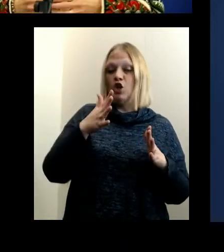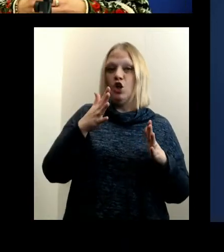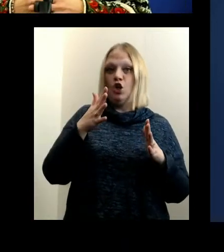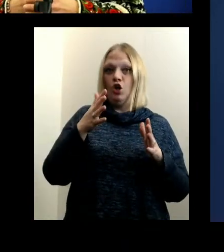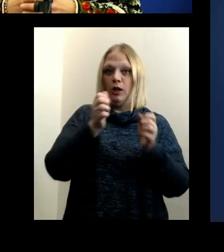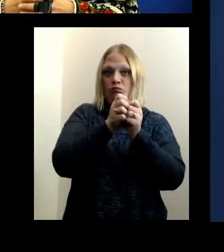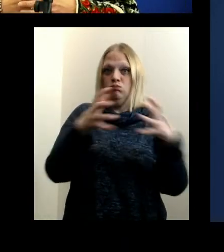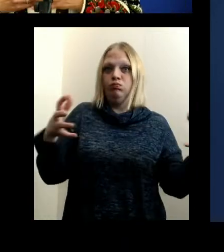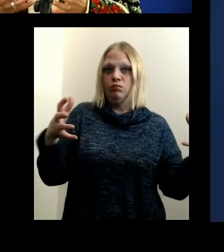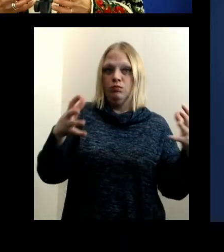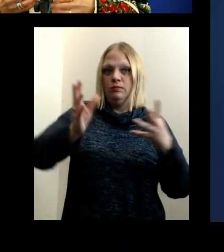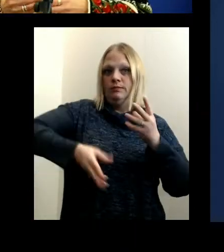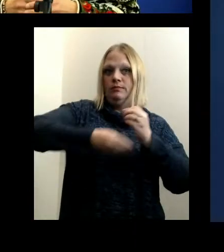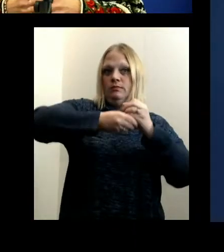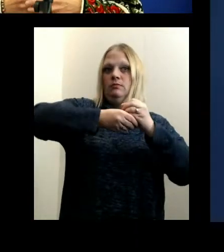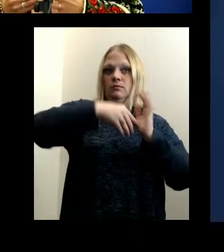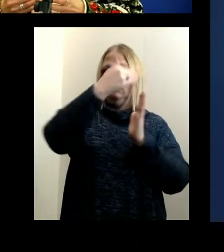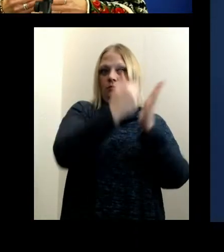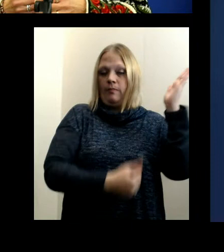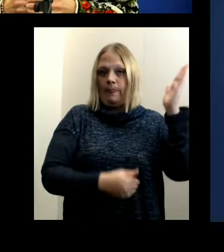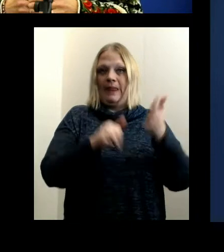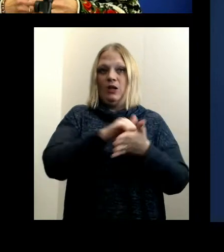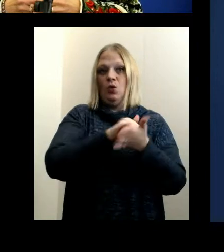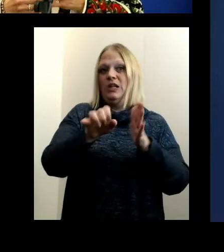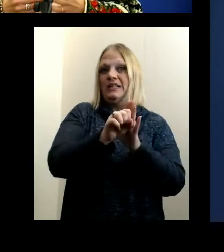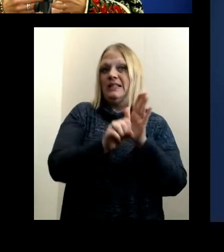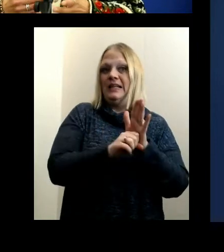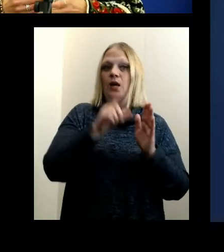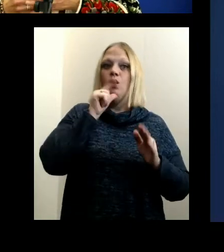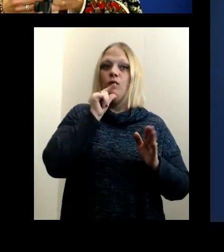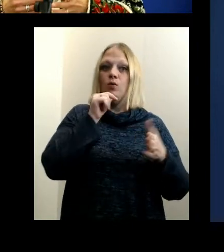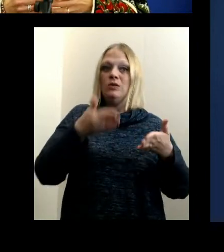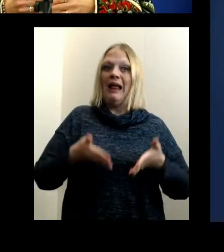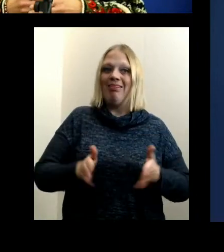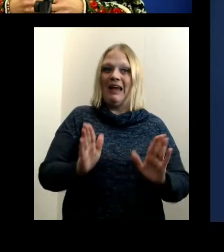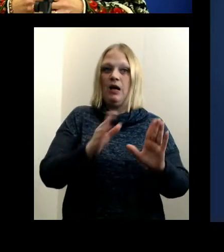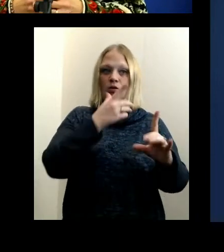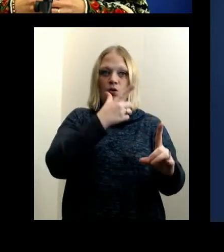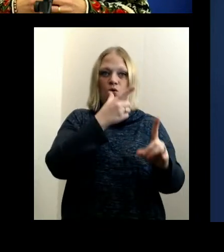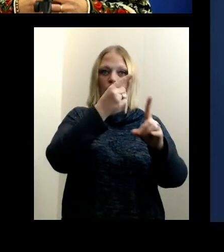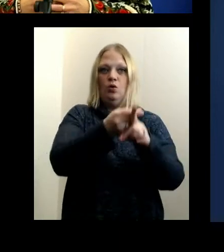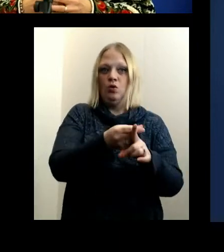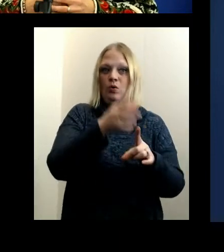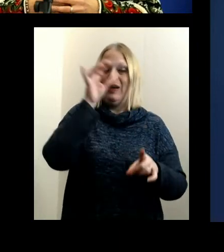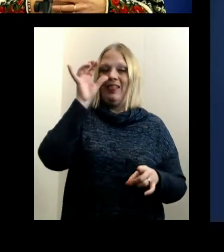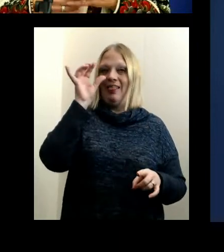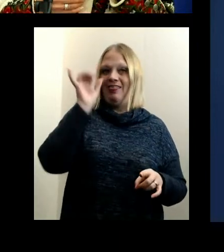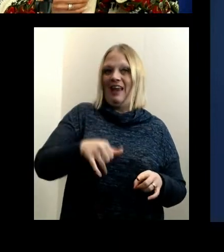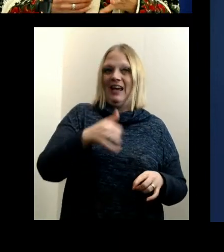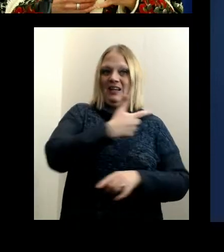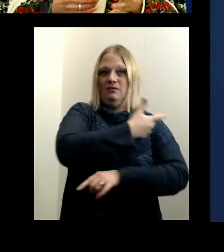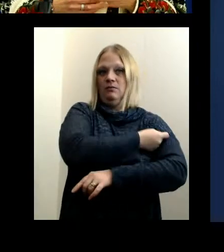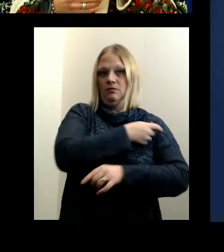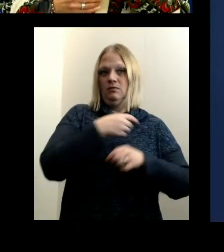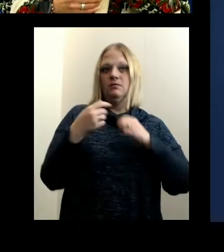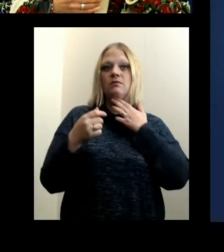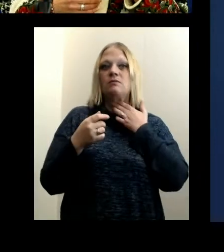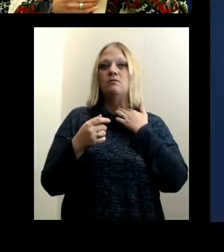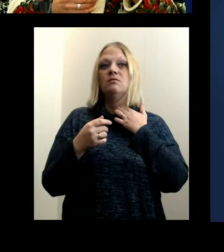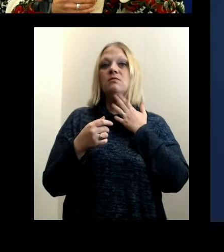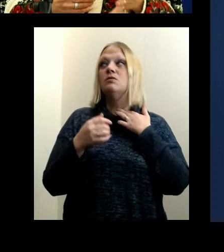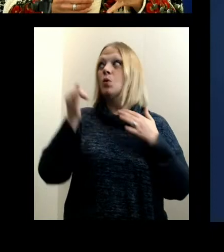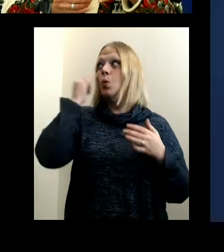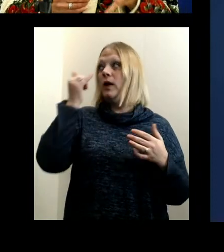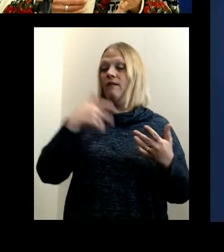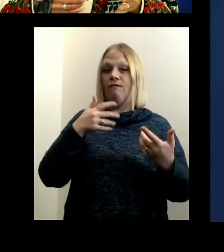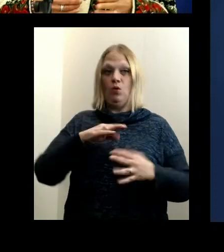now in New York State of people who will be allowed to immunize for the COVID-19 vaccine. And so if you are